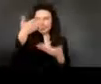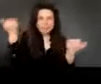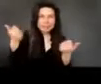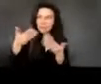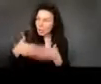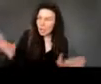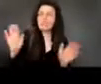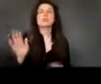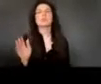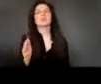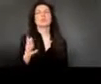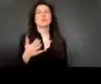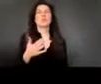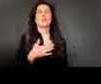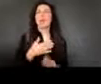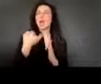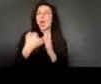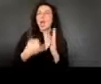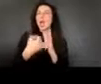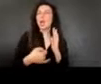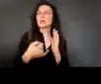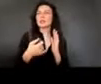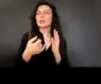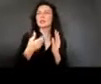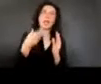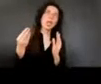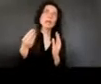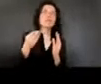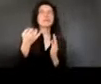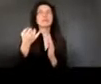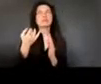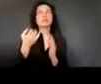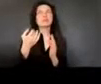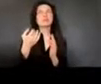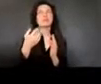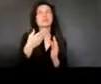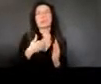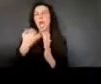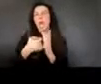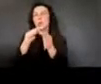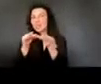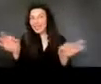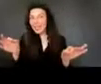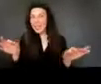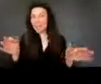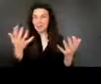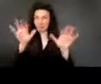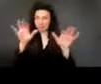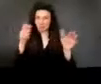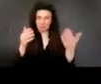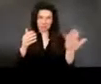of an extended philosophical artist statement, is my contribution to this edition of Refract.